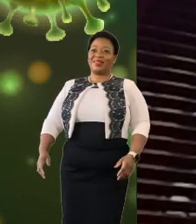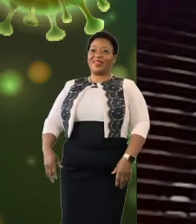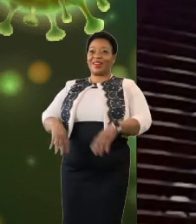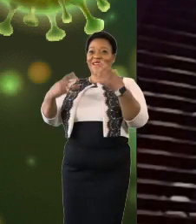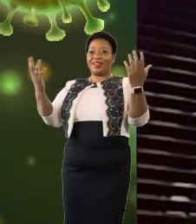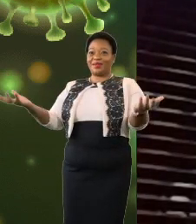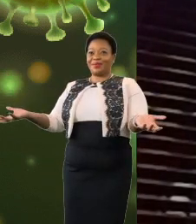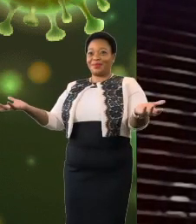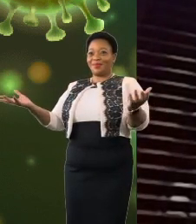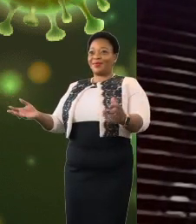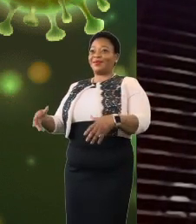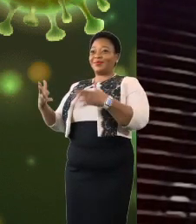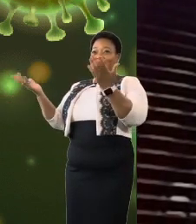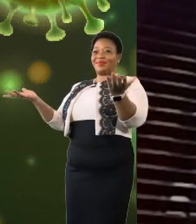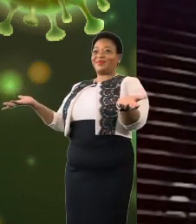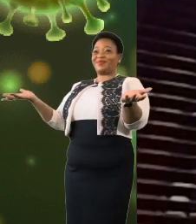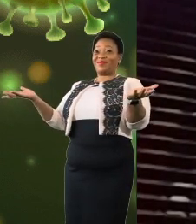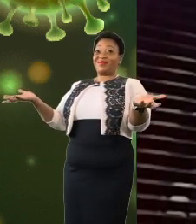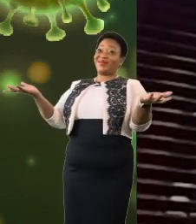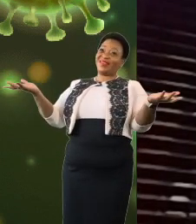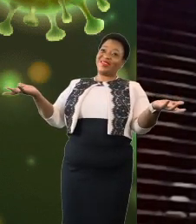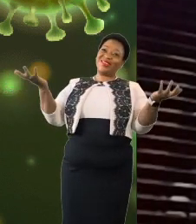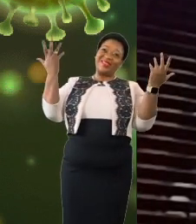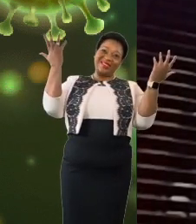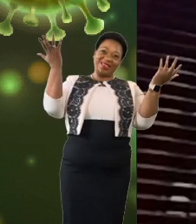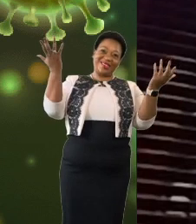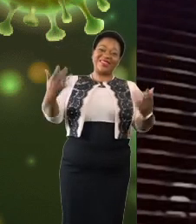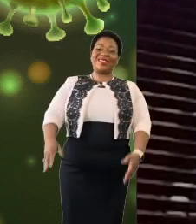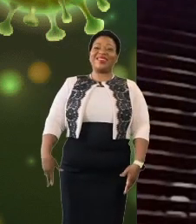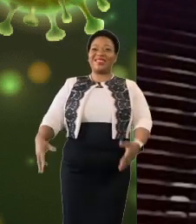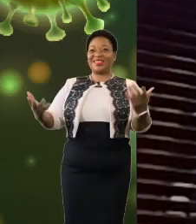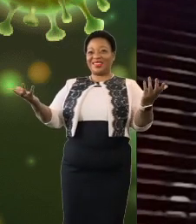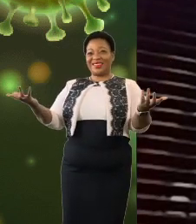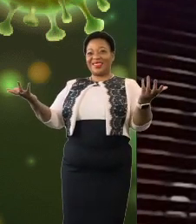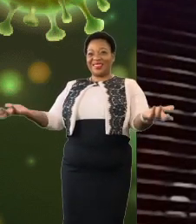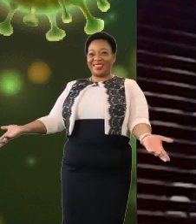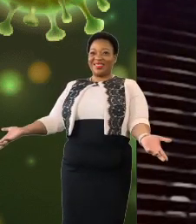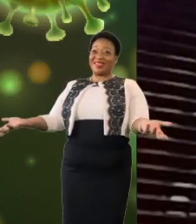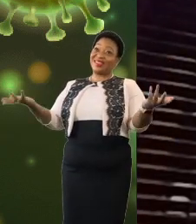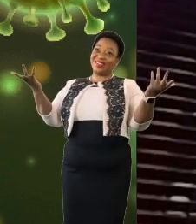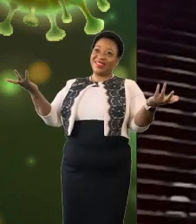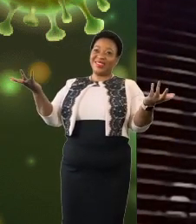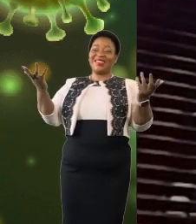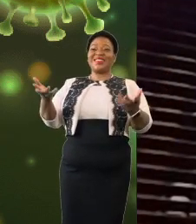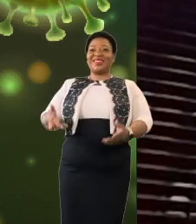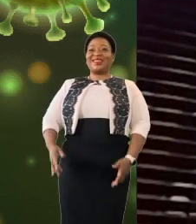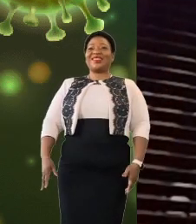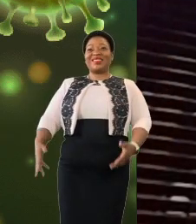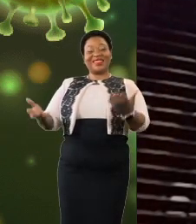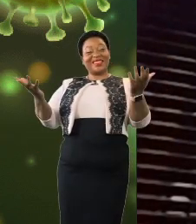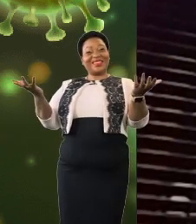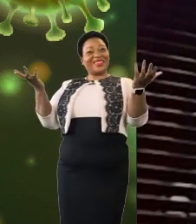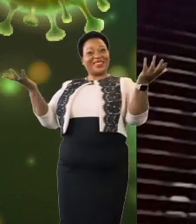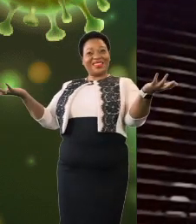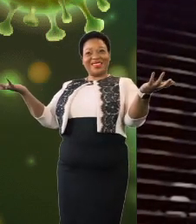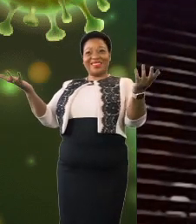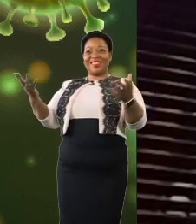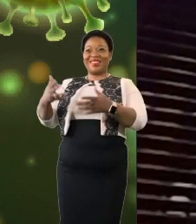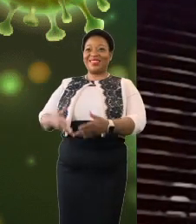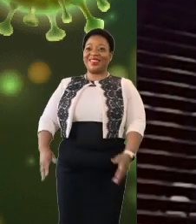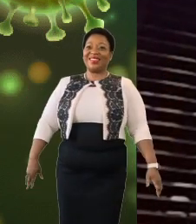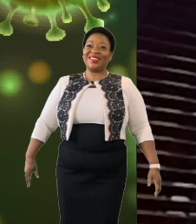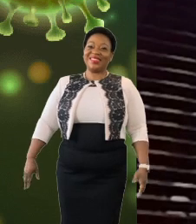the access to funding, the kind of the hostility that we experience within the systems when you